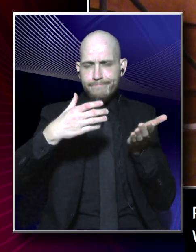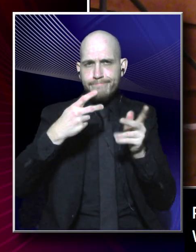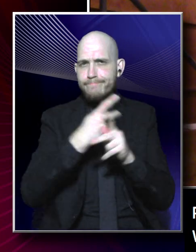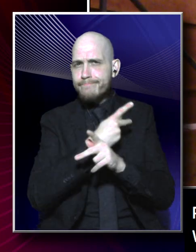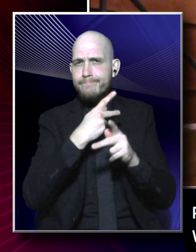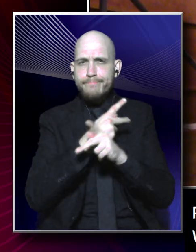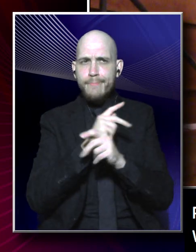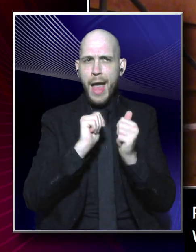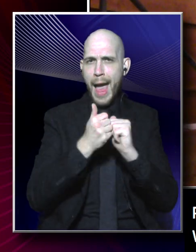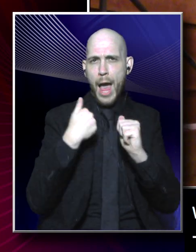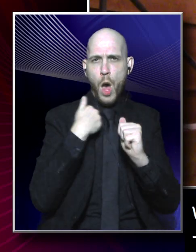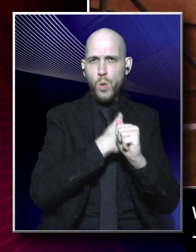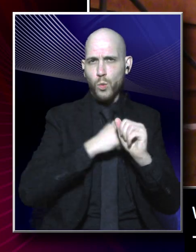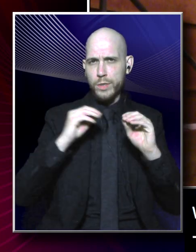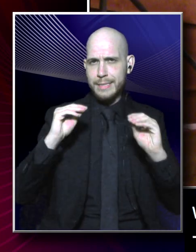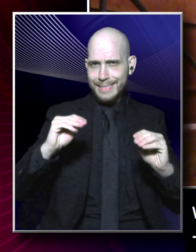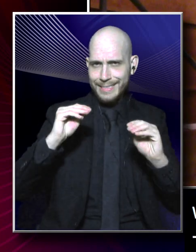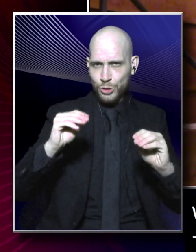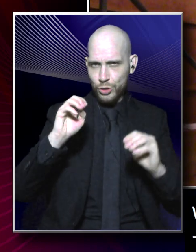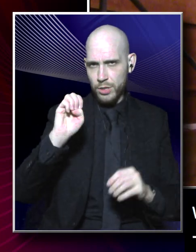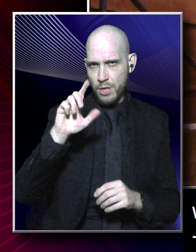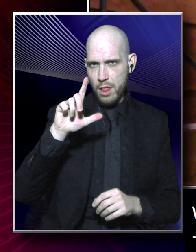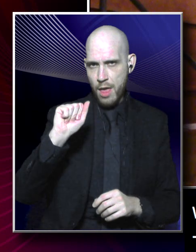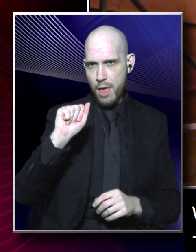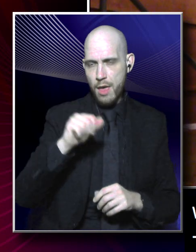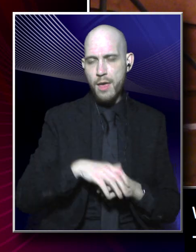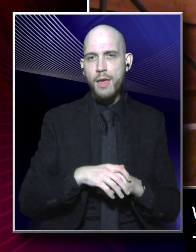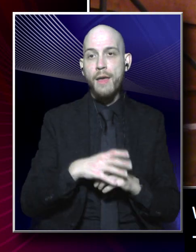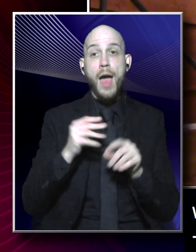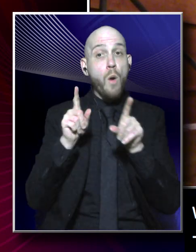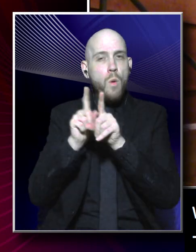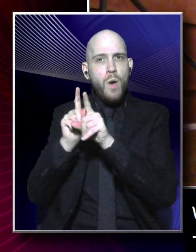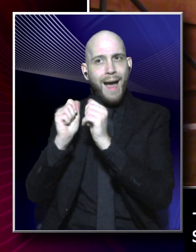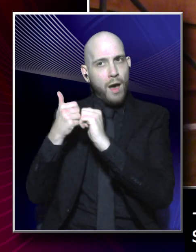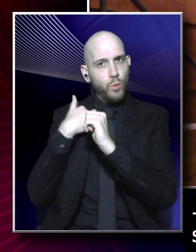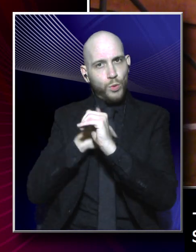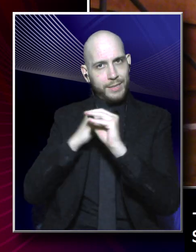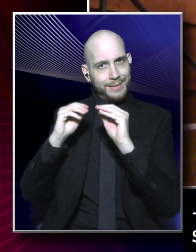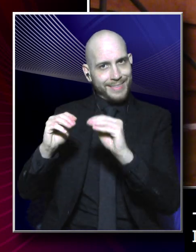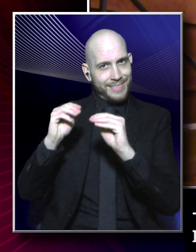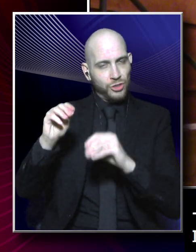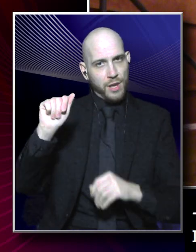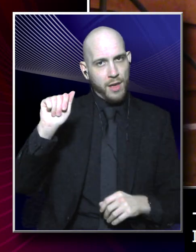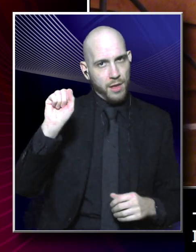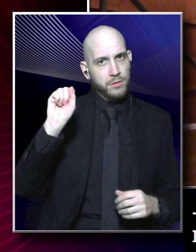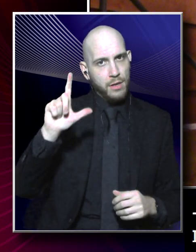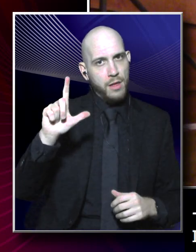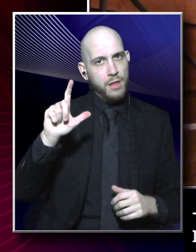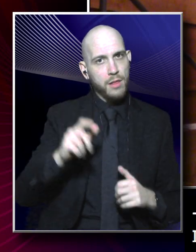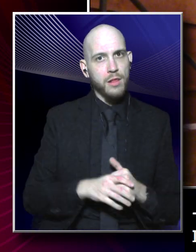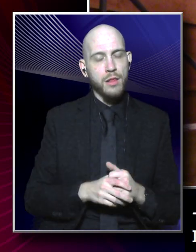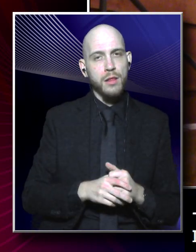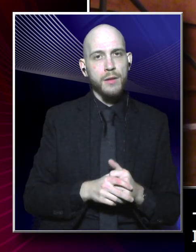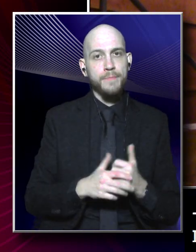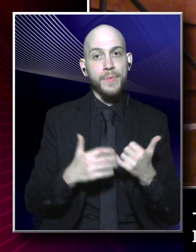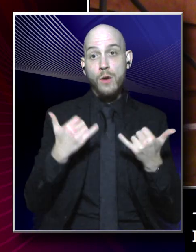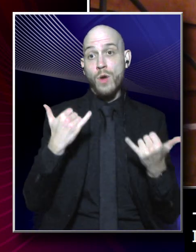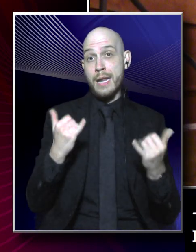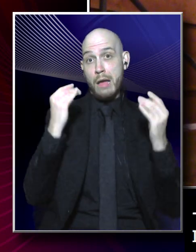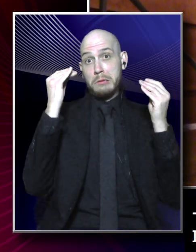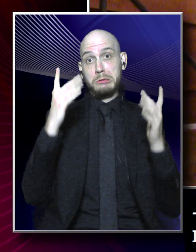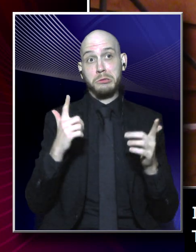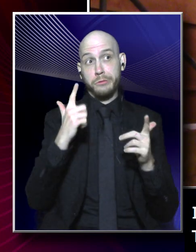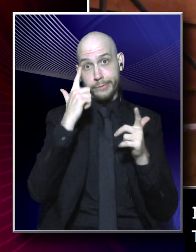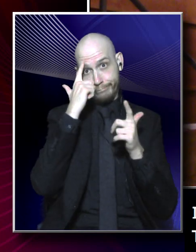of pattern we can teach ASL in to make sure that it works. Right now, whether teachers are kind of up to their own device